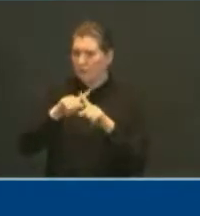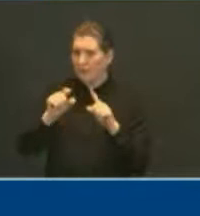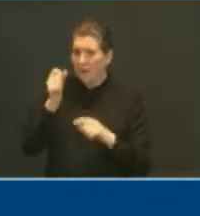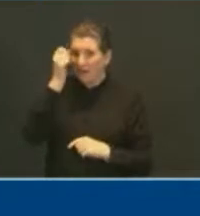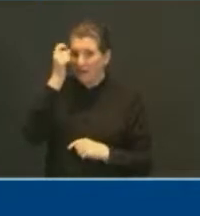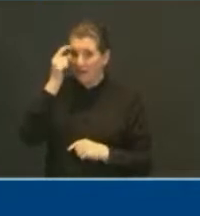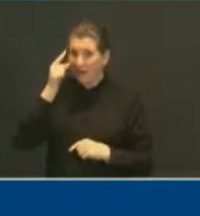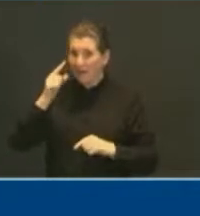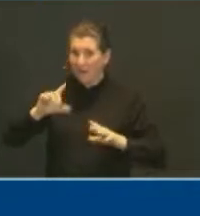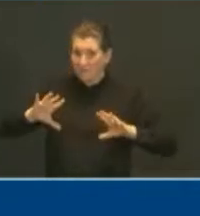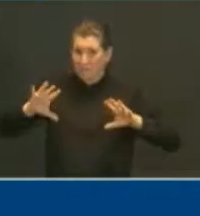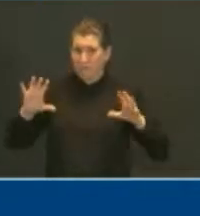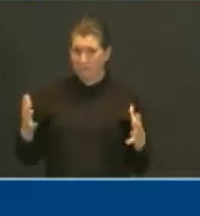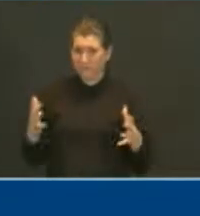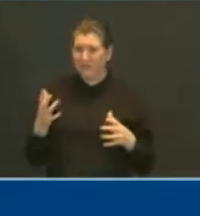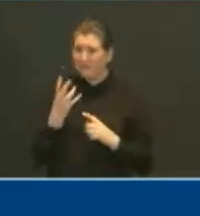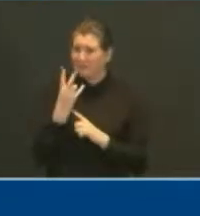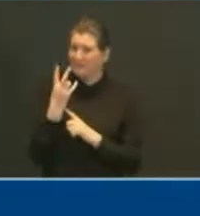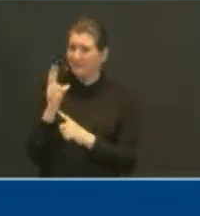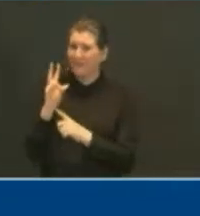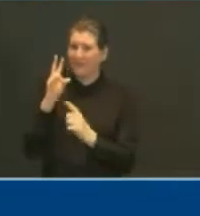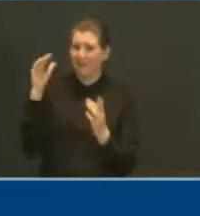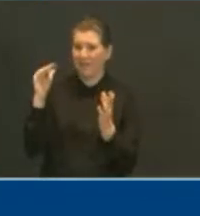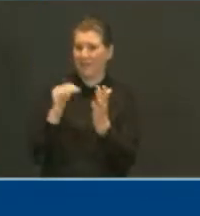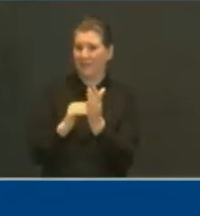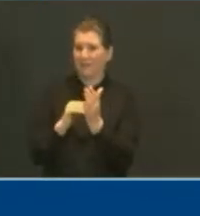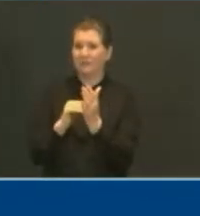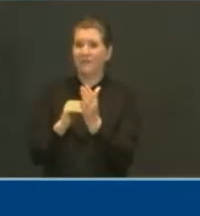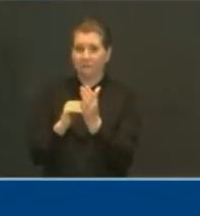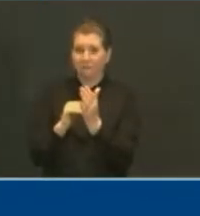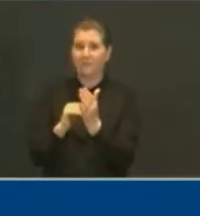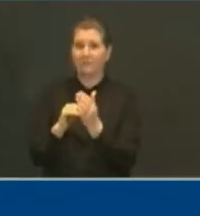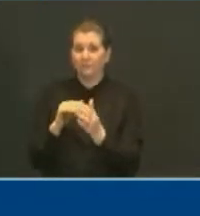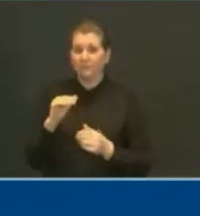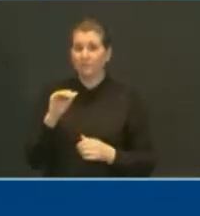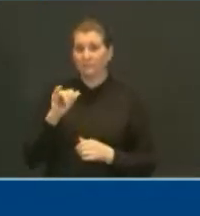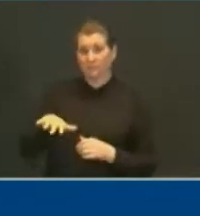17,924 tests for a percent positivity of